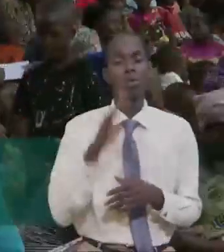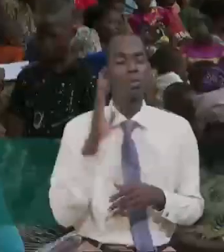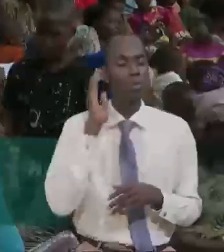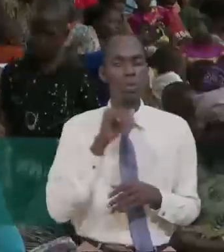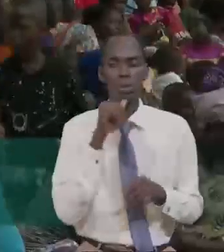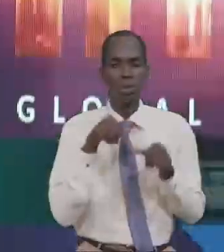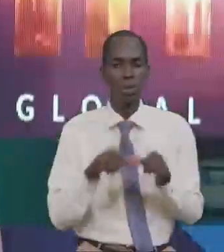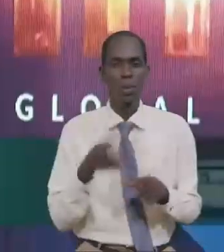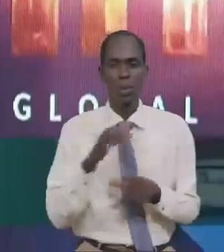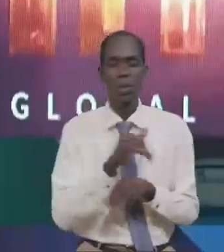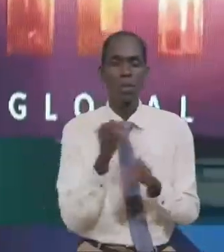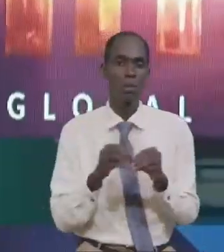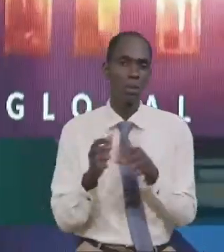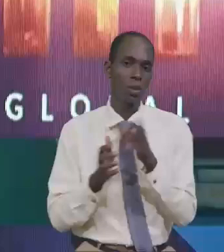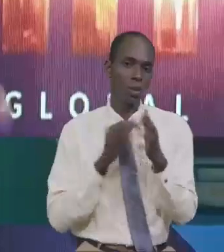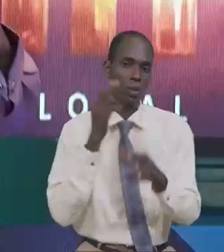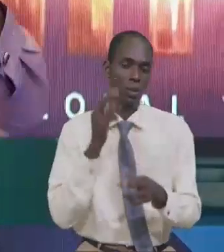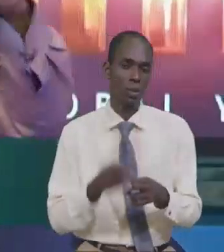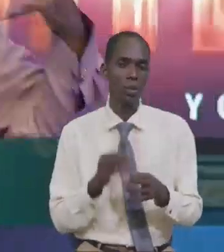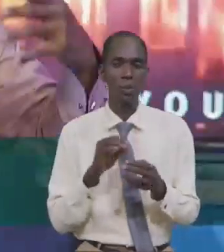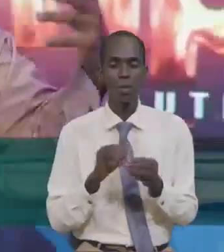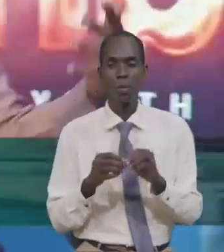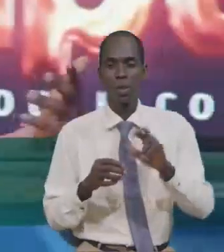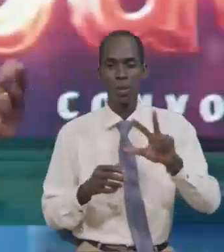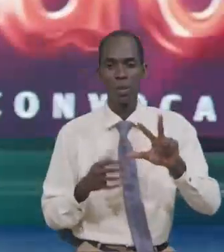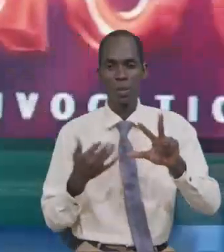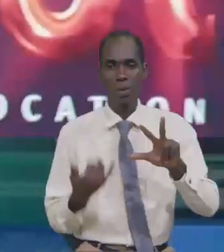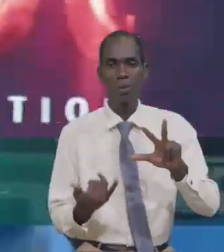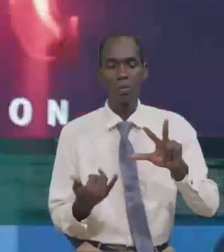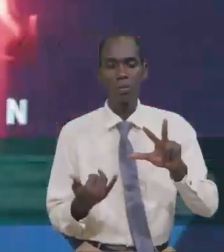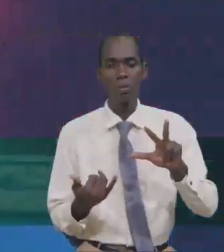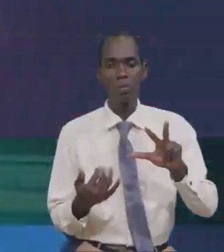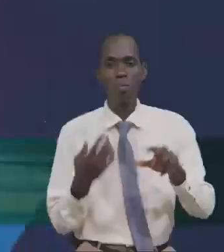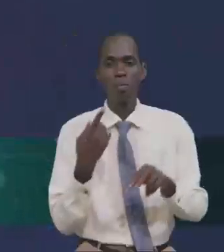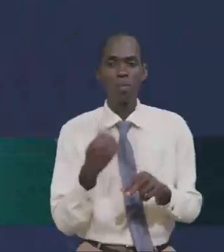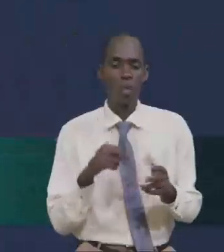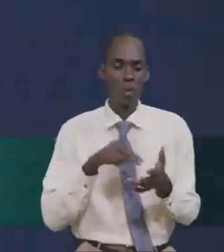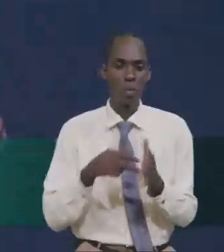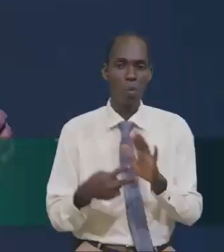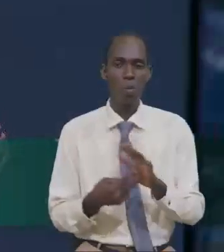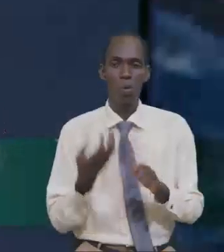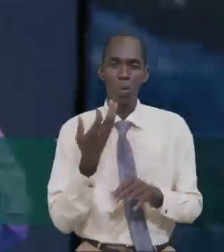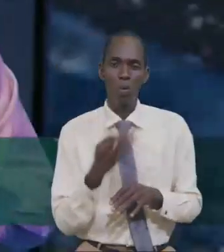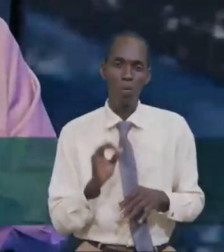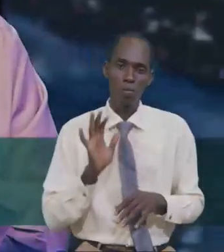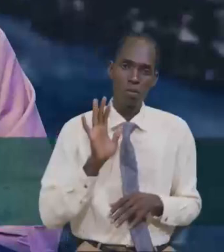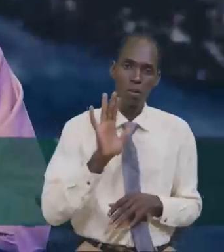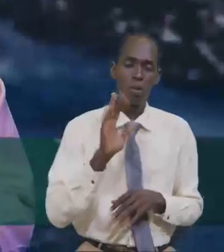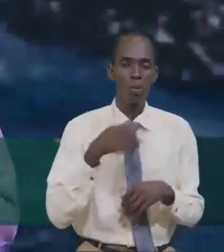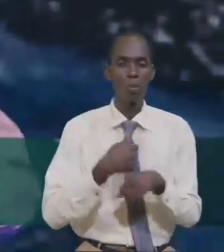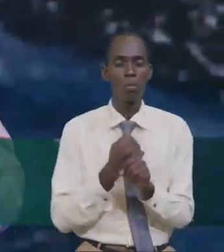One day I woke up and then I reflected. I said, what's the meaning of my